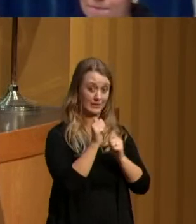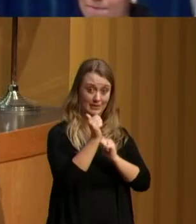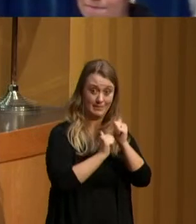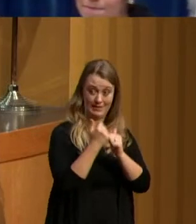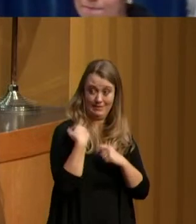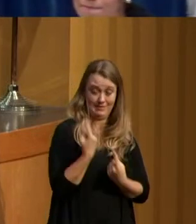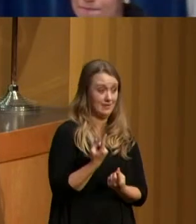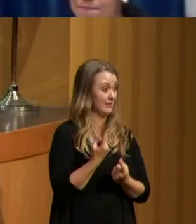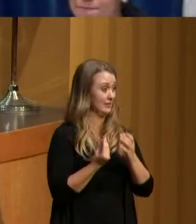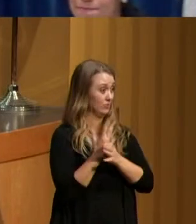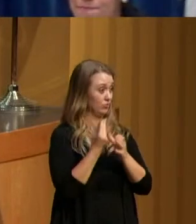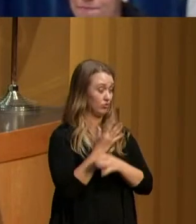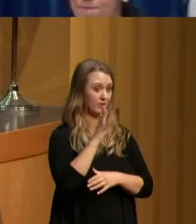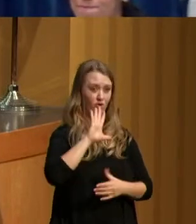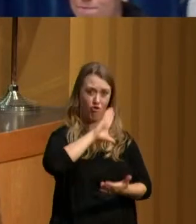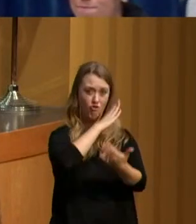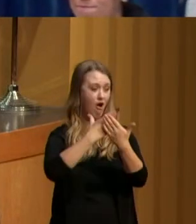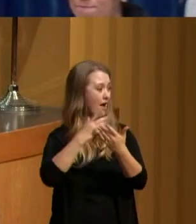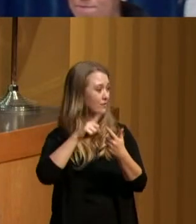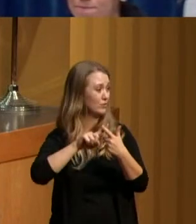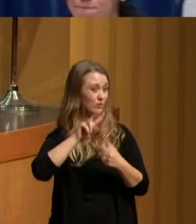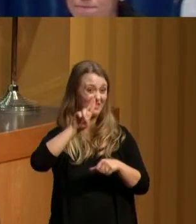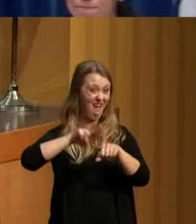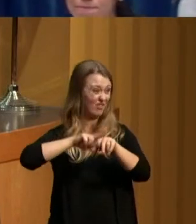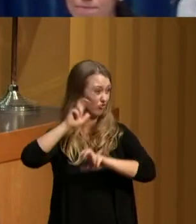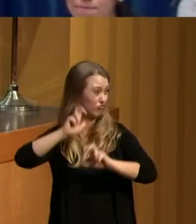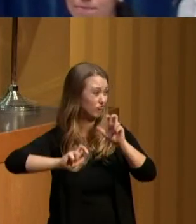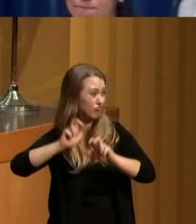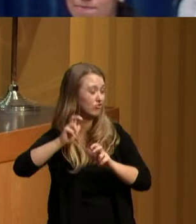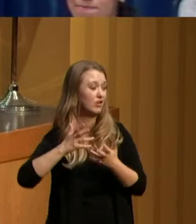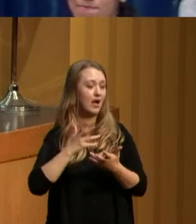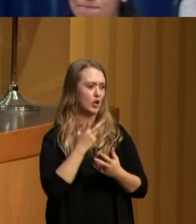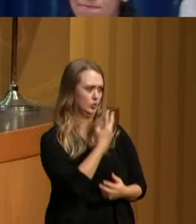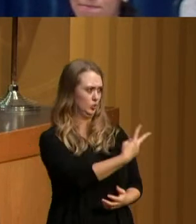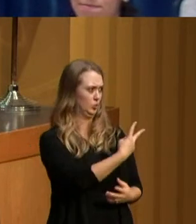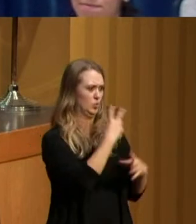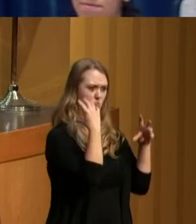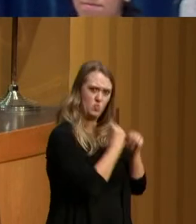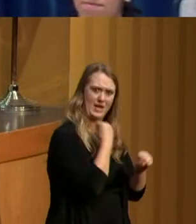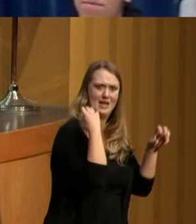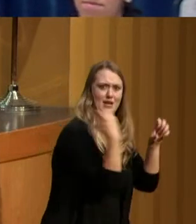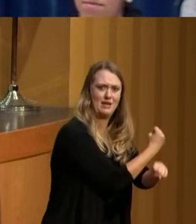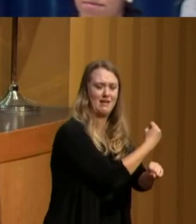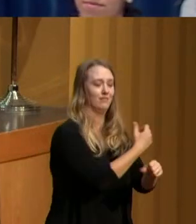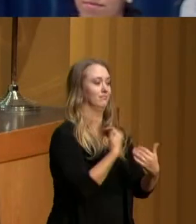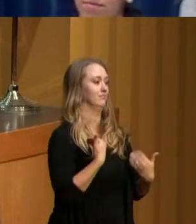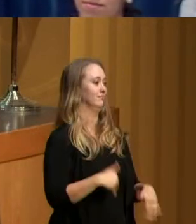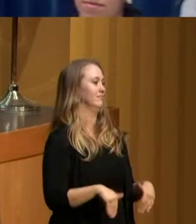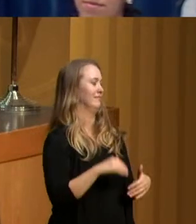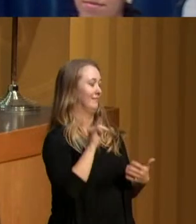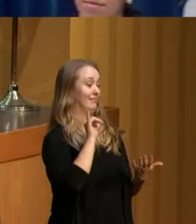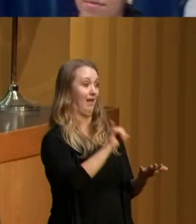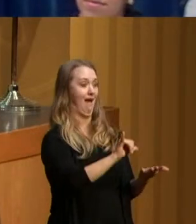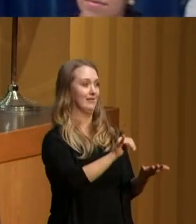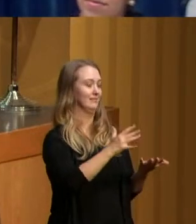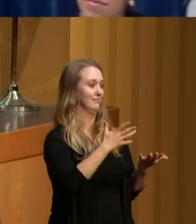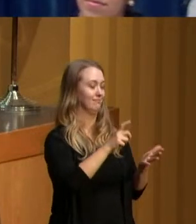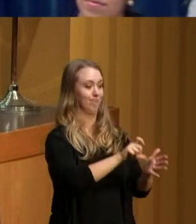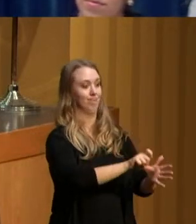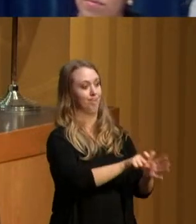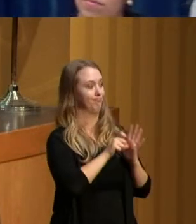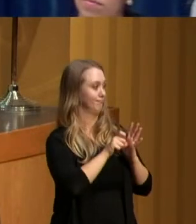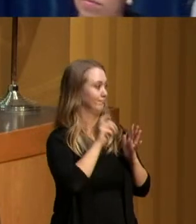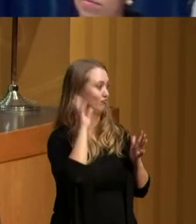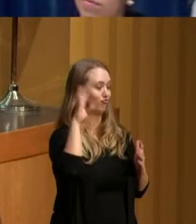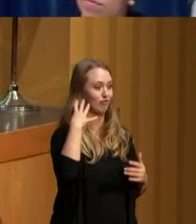national championships, 2 teams bringing back national championship trophies, I think is just a crazy, amazing year. And